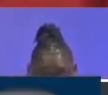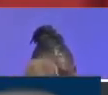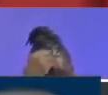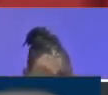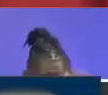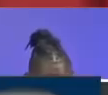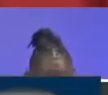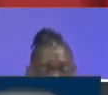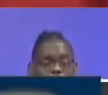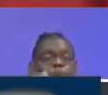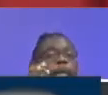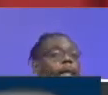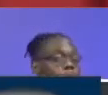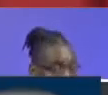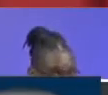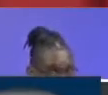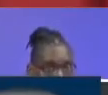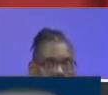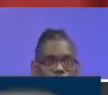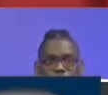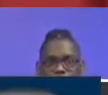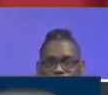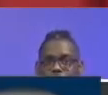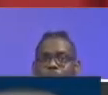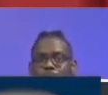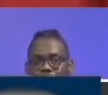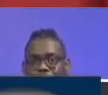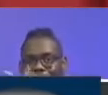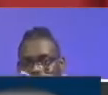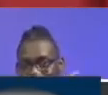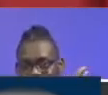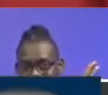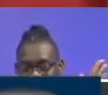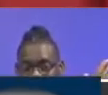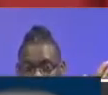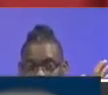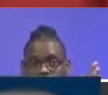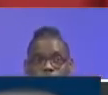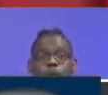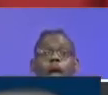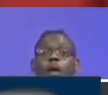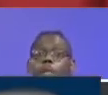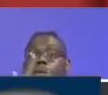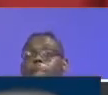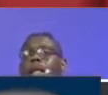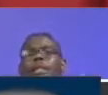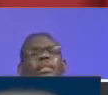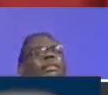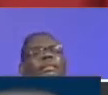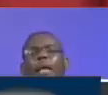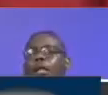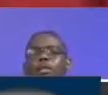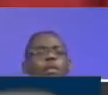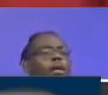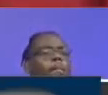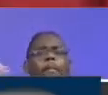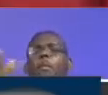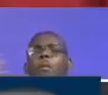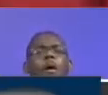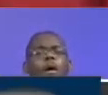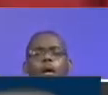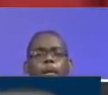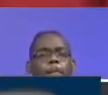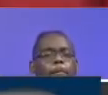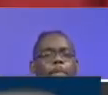within a listed category of persons, starting off, the list will start off with the public sector, state